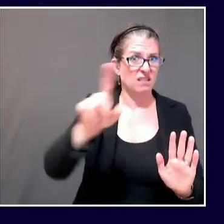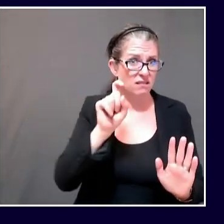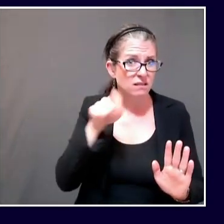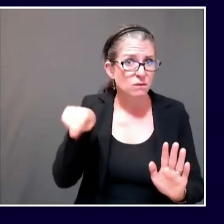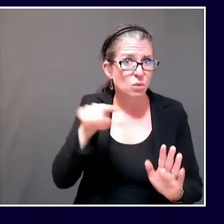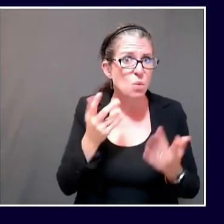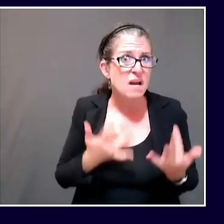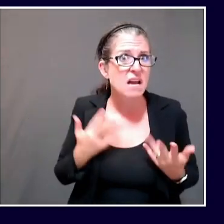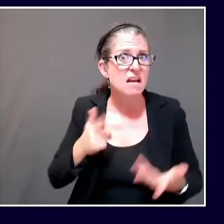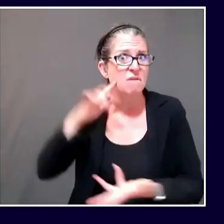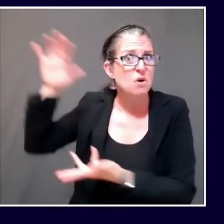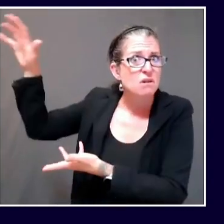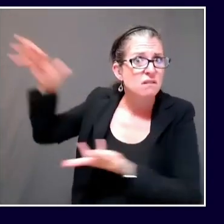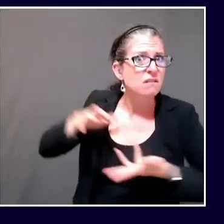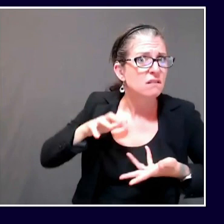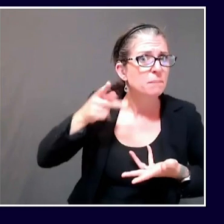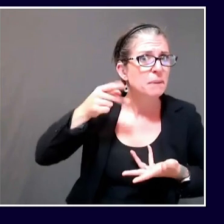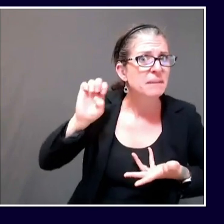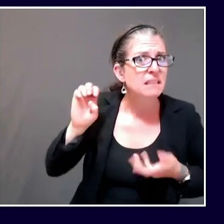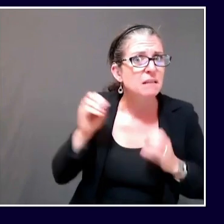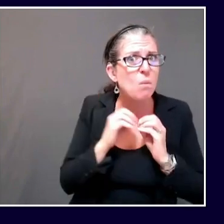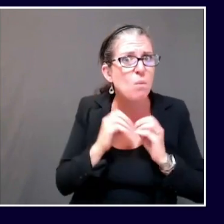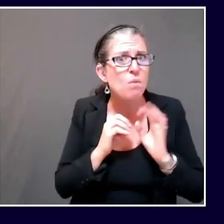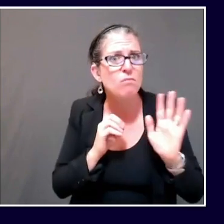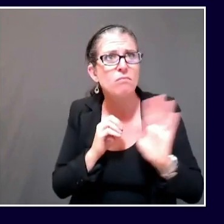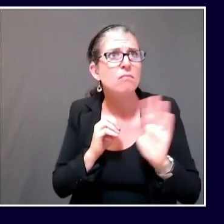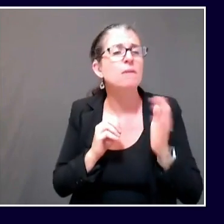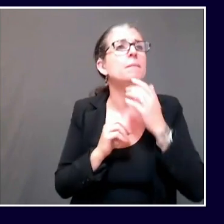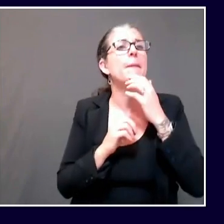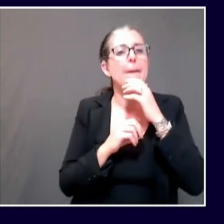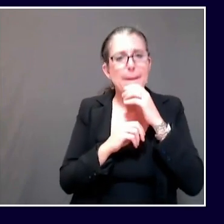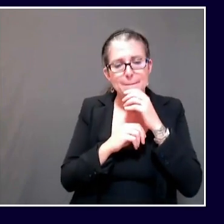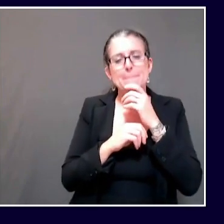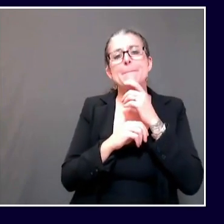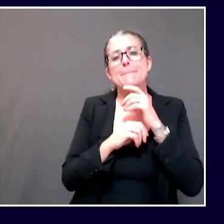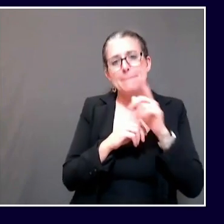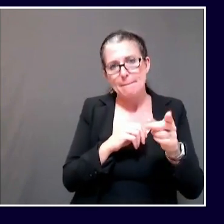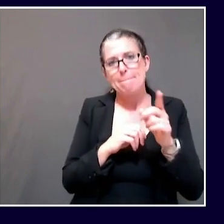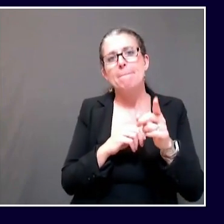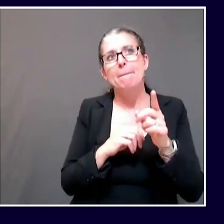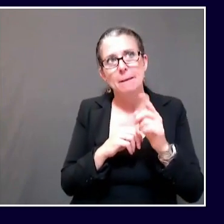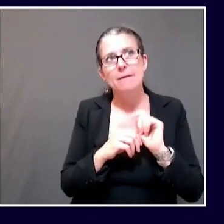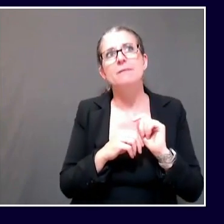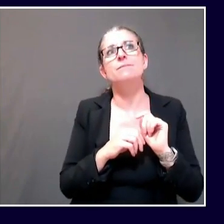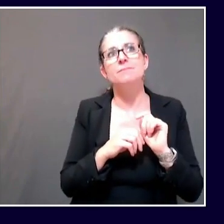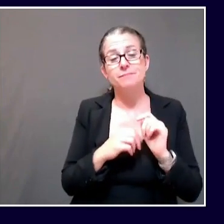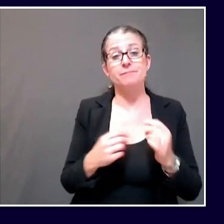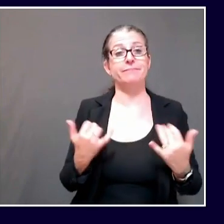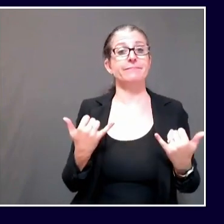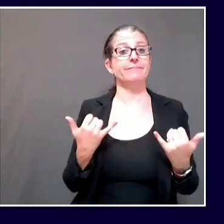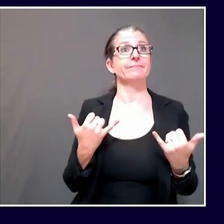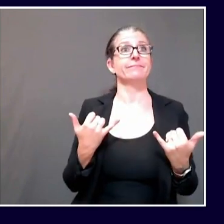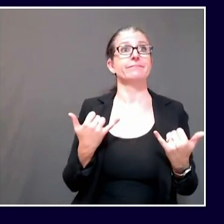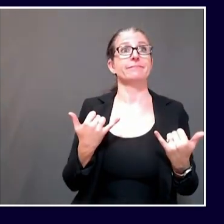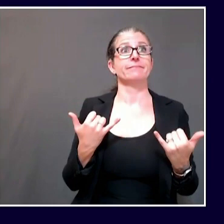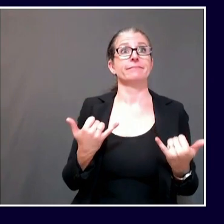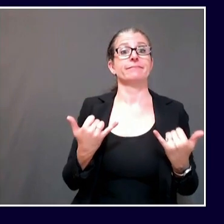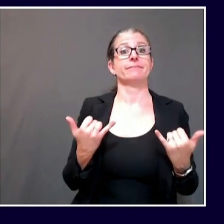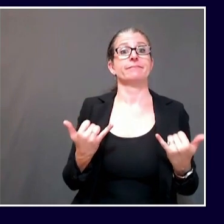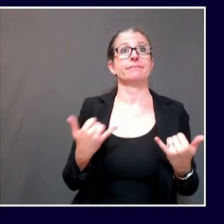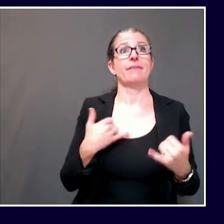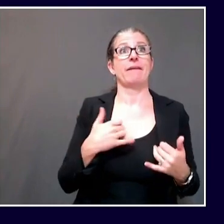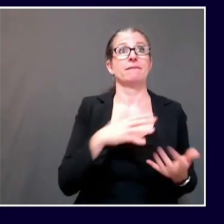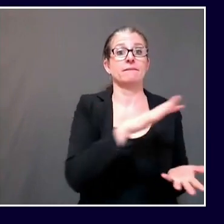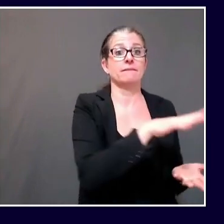Sure. So, let's first kind of start with where things stand with respect to what our supplies are. So